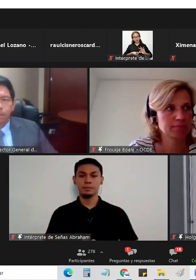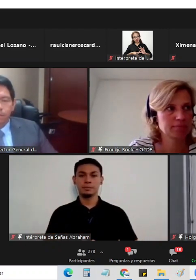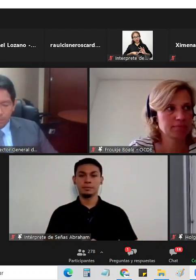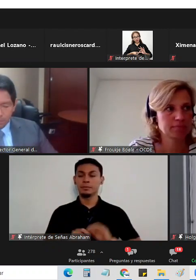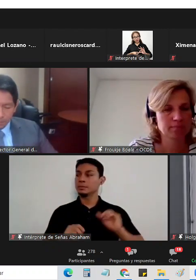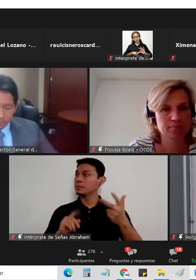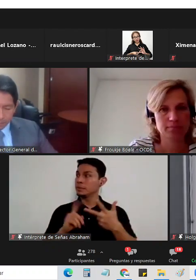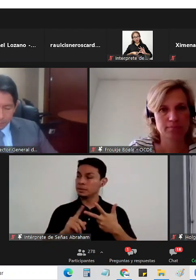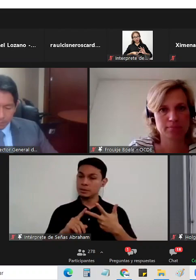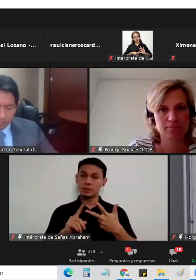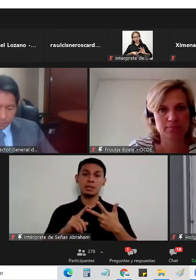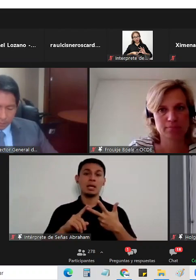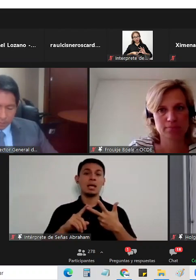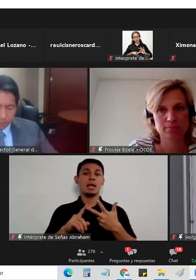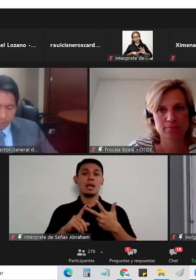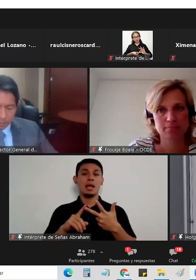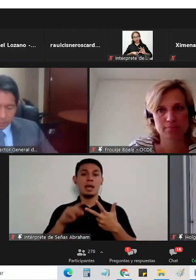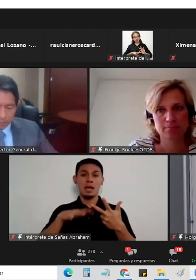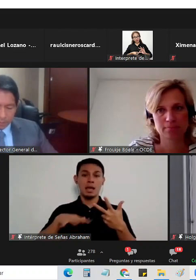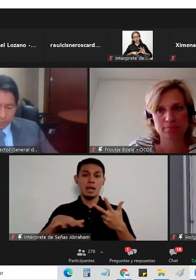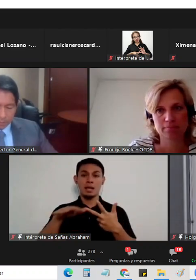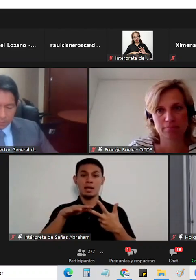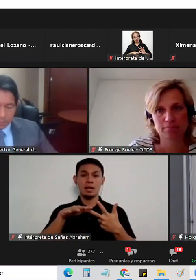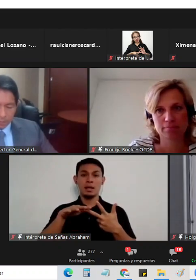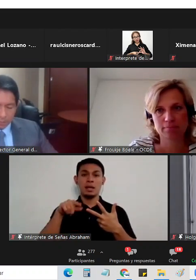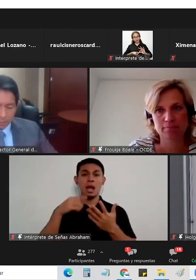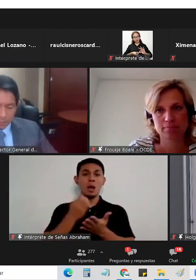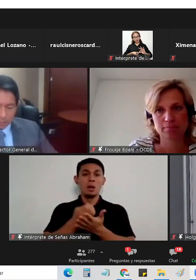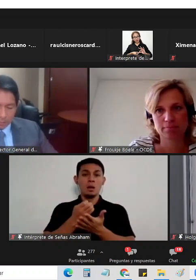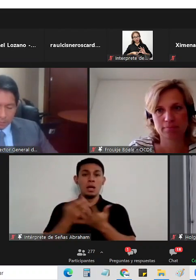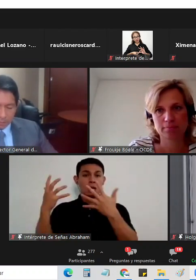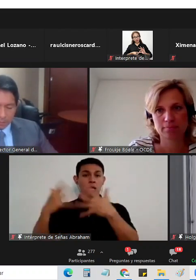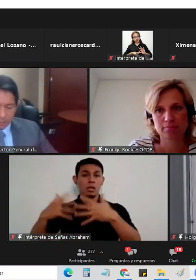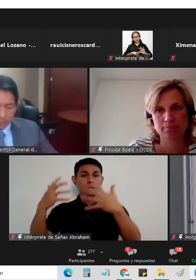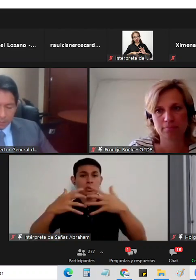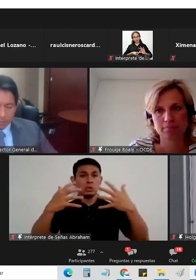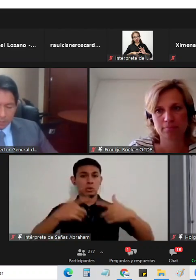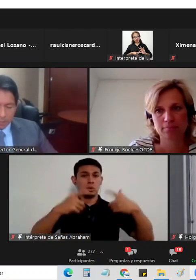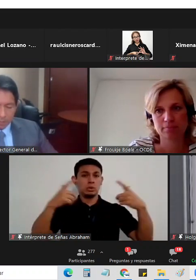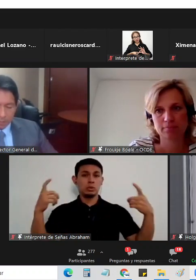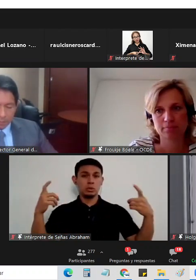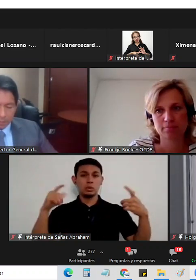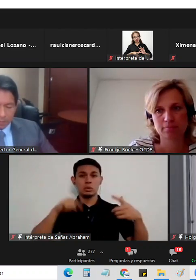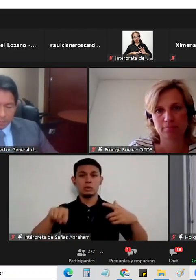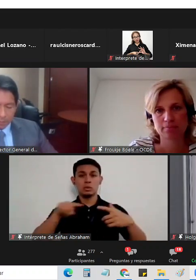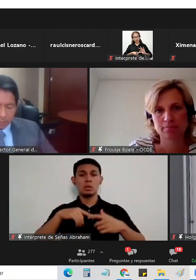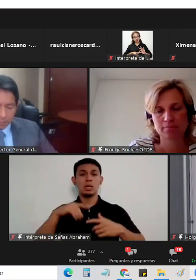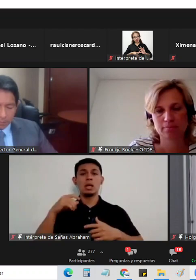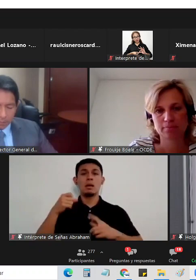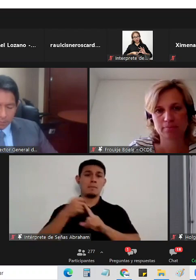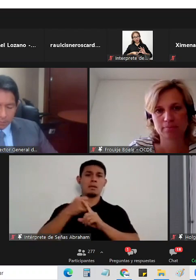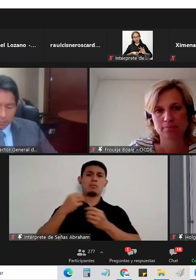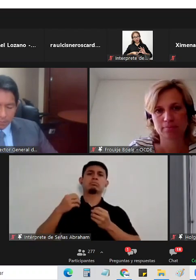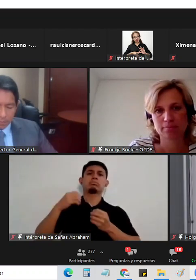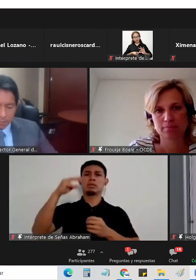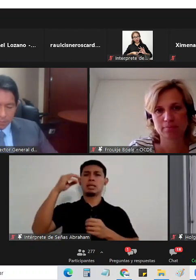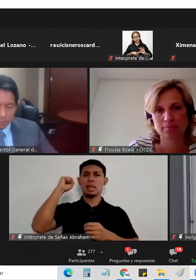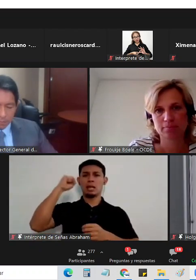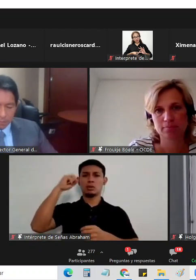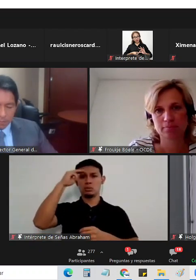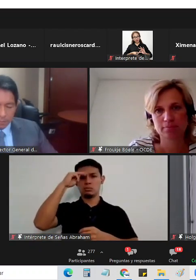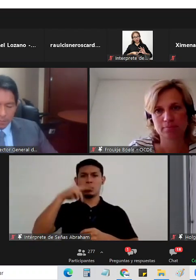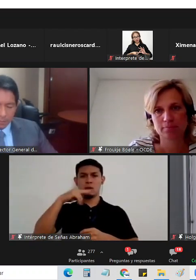will help that topic and then when we talked about tackling different economic sectors and industries and the impacts on human